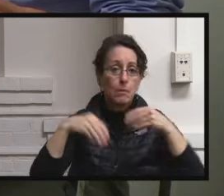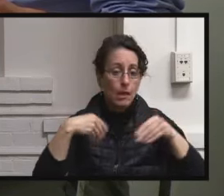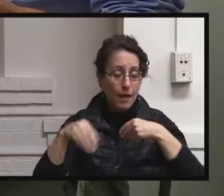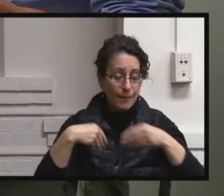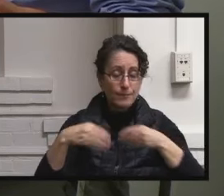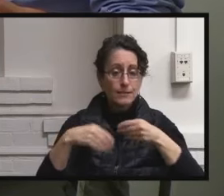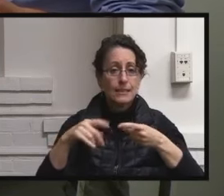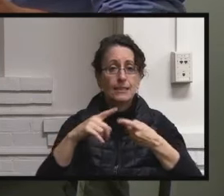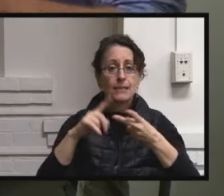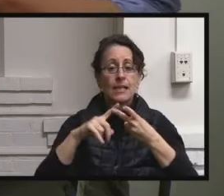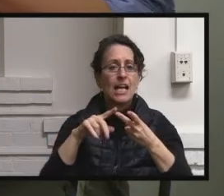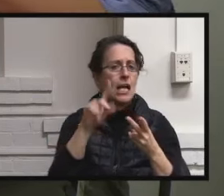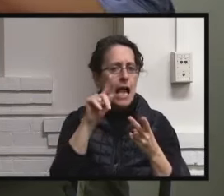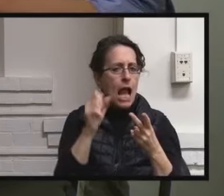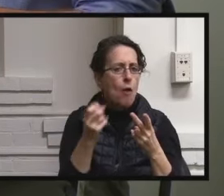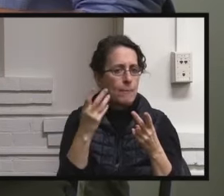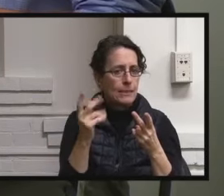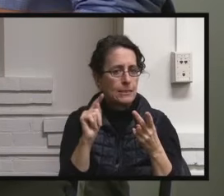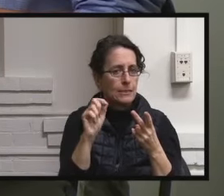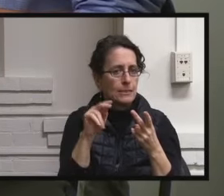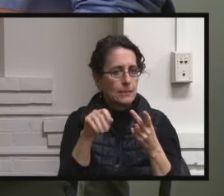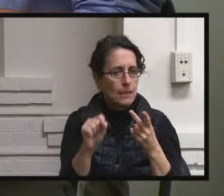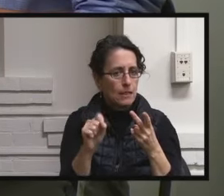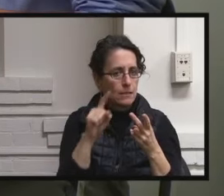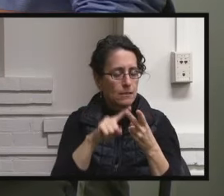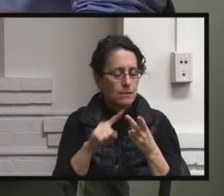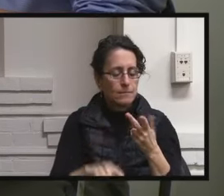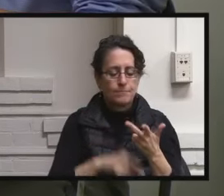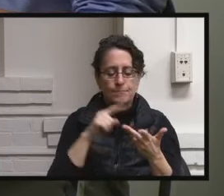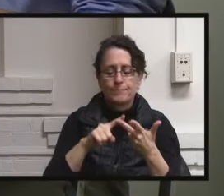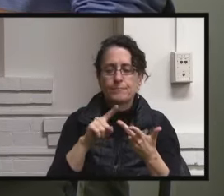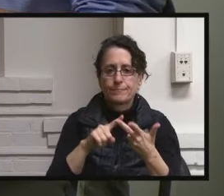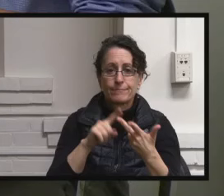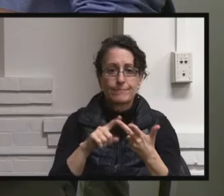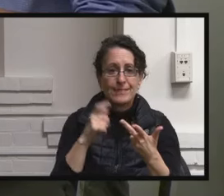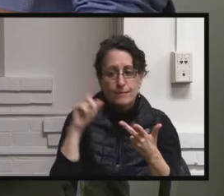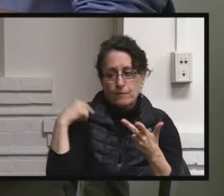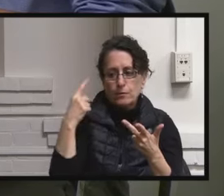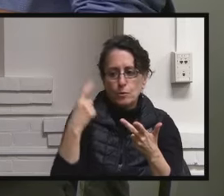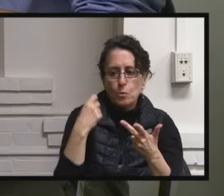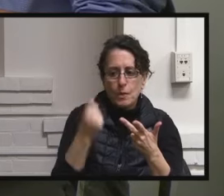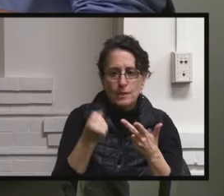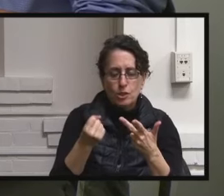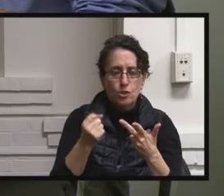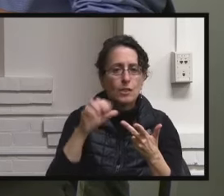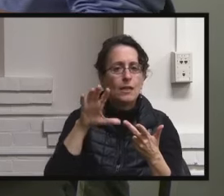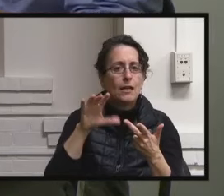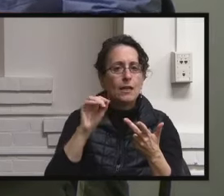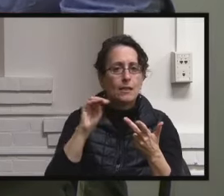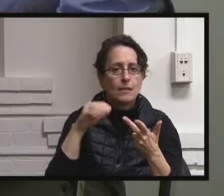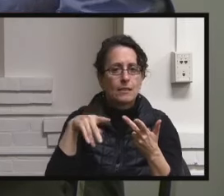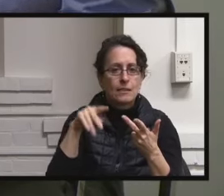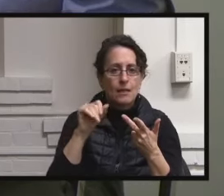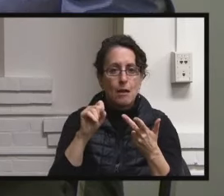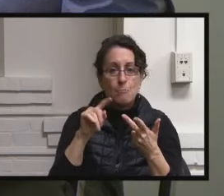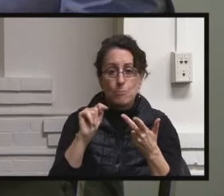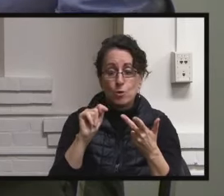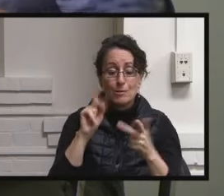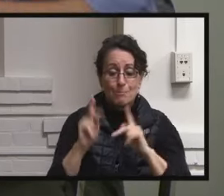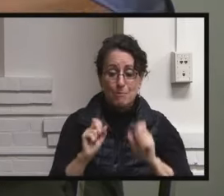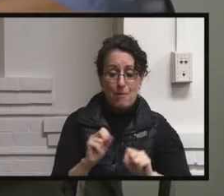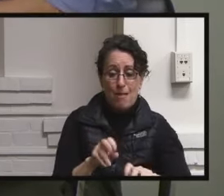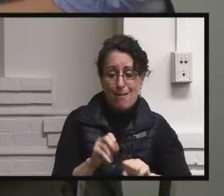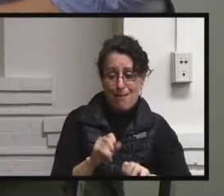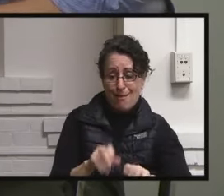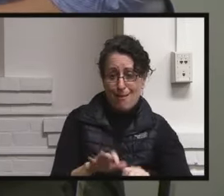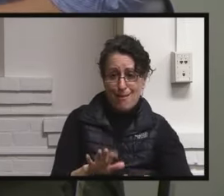for the last couple of years, collecting data on the tonnage of compostable material collected curbside. And